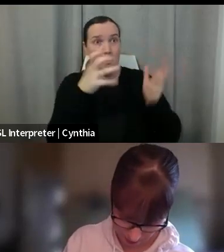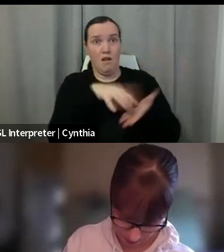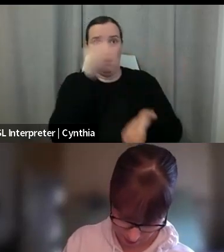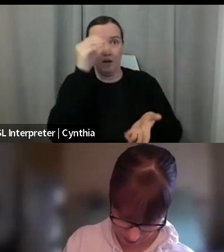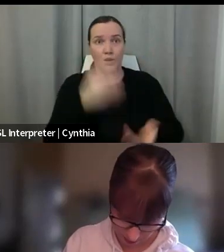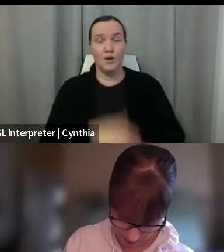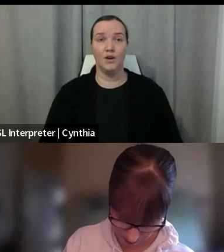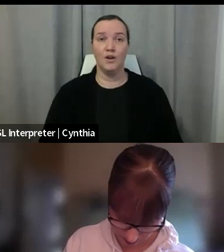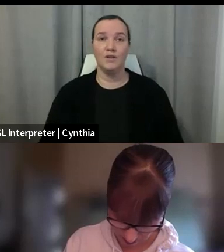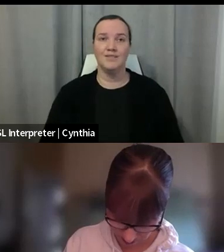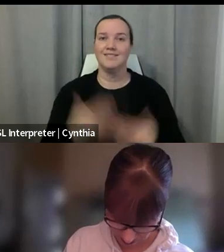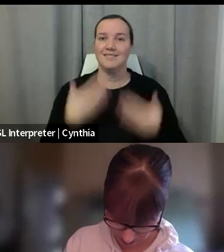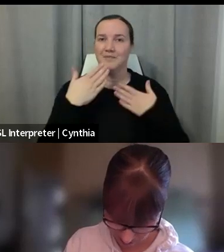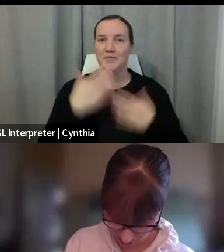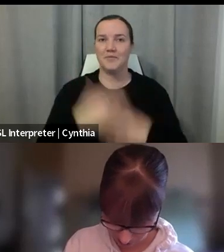Thank you.